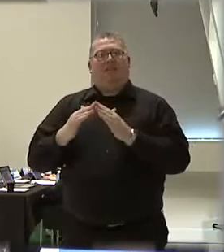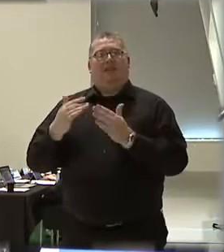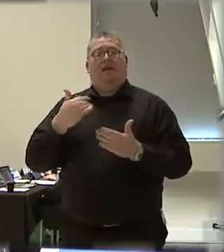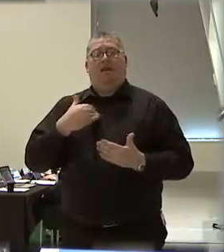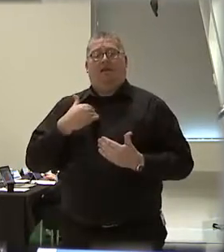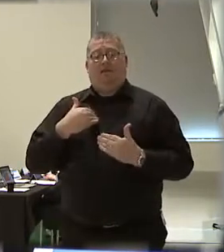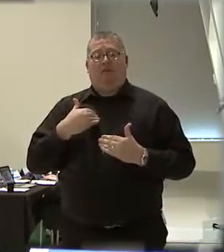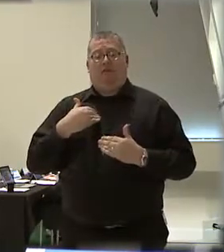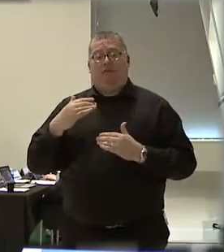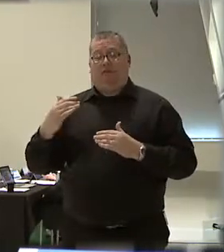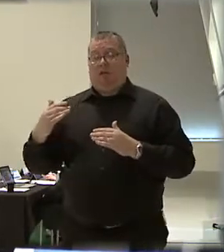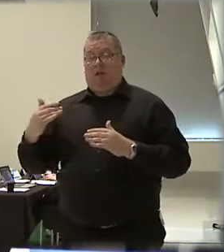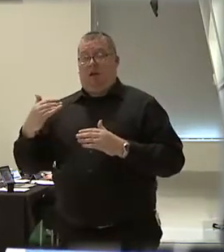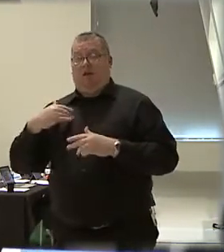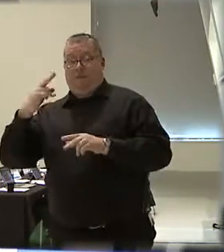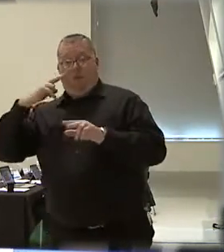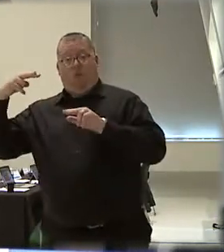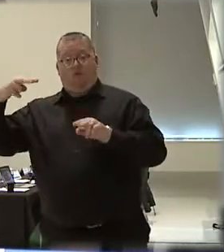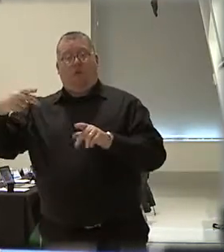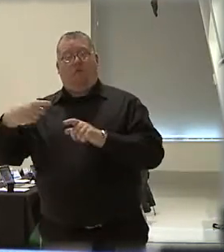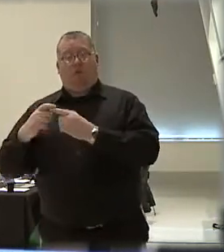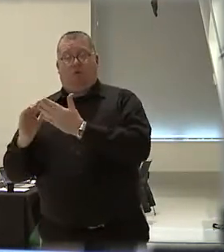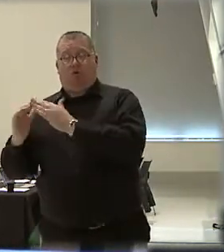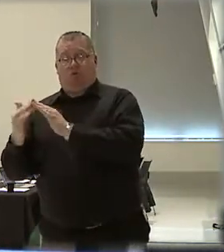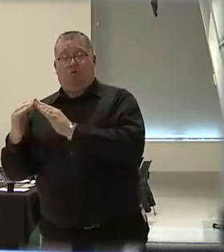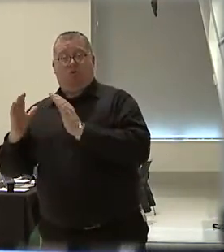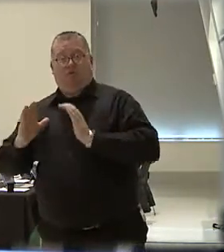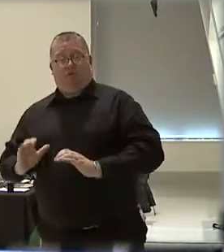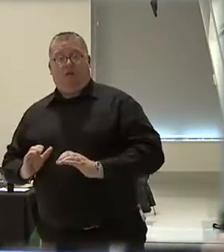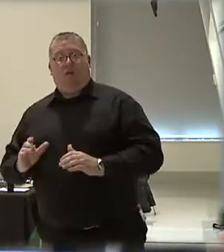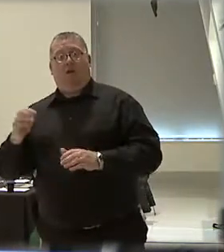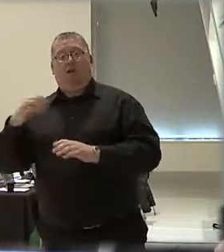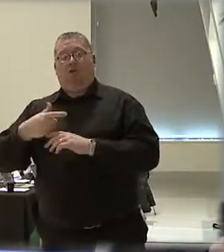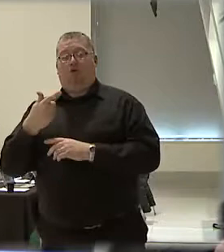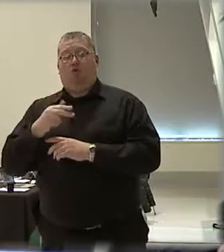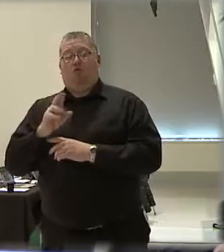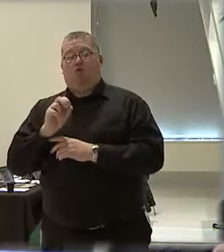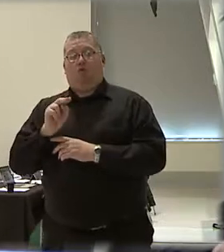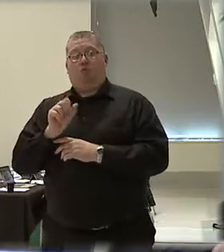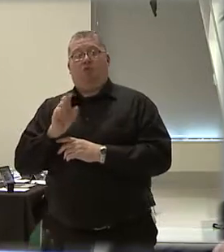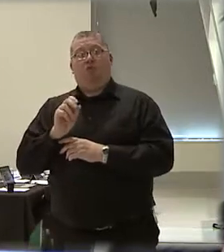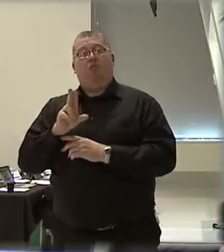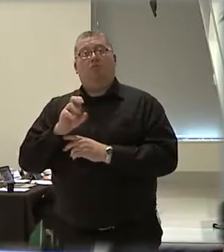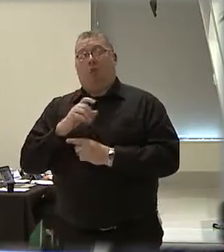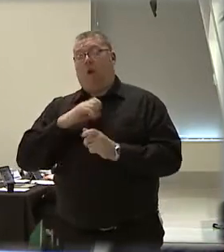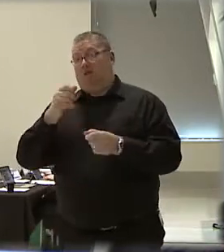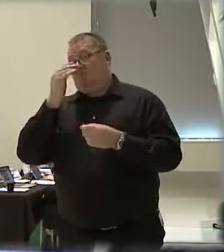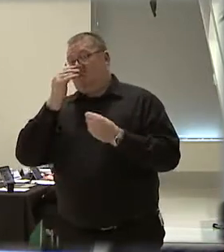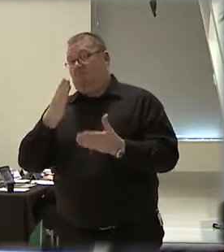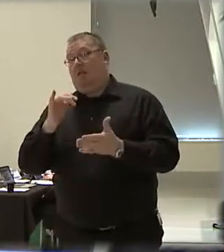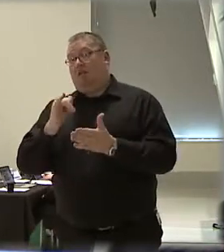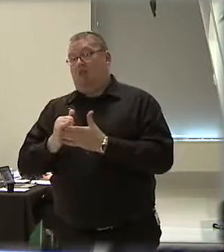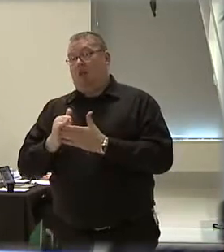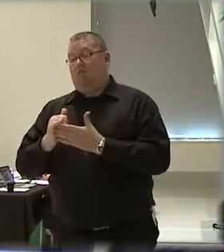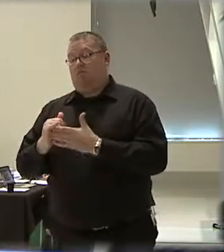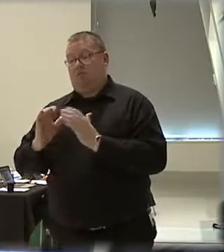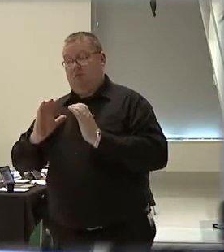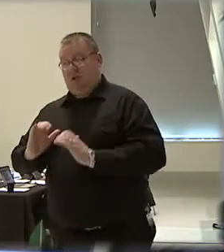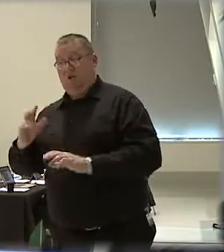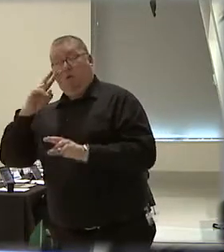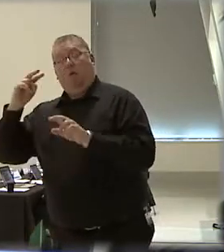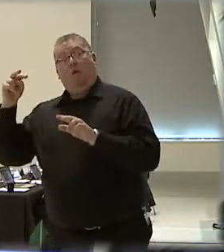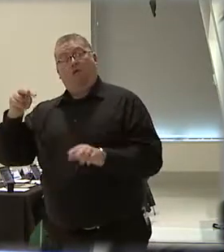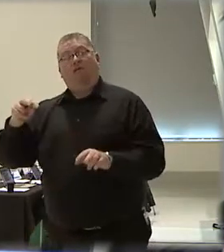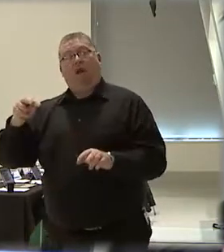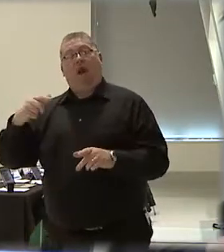of some kind. And in Greensboro, I can tell you that the citizen oversight, I